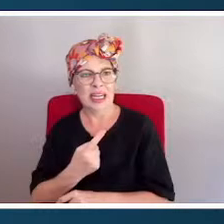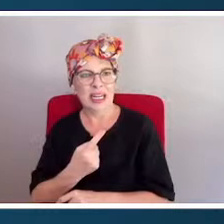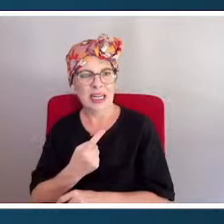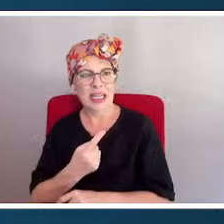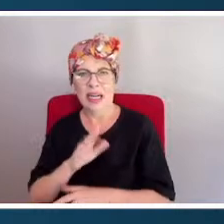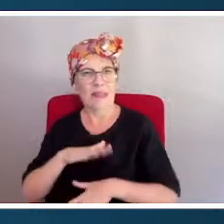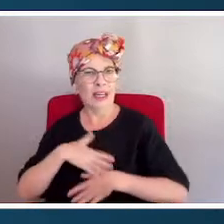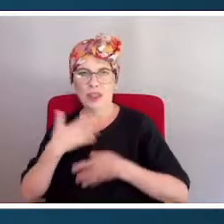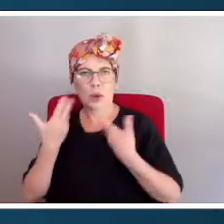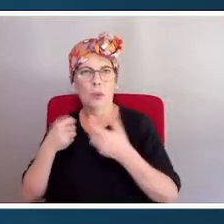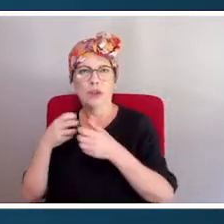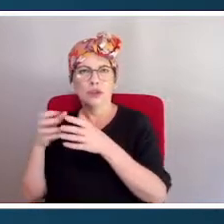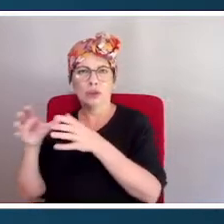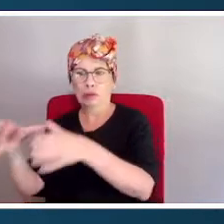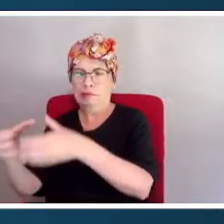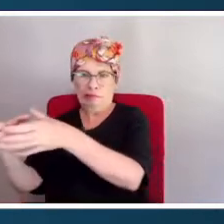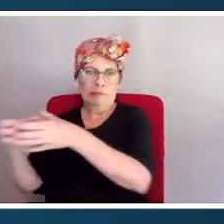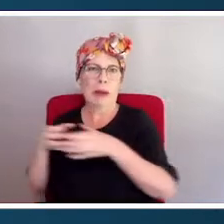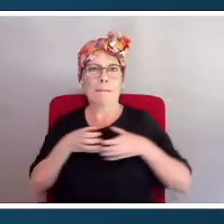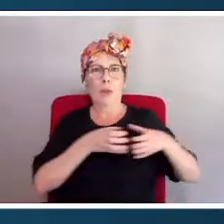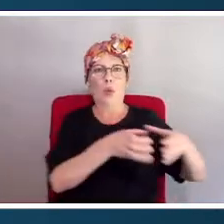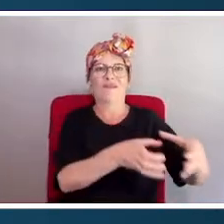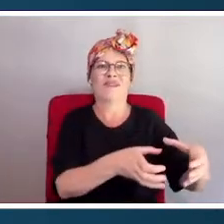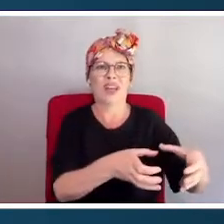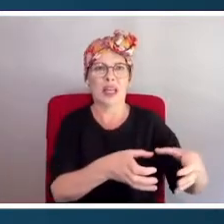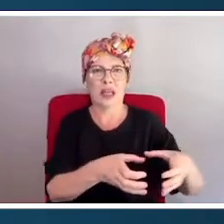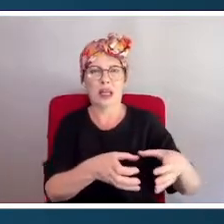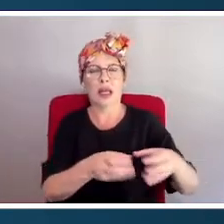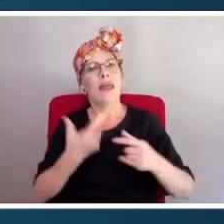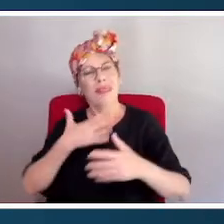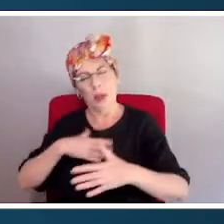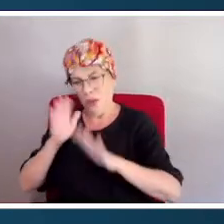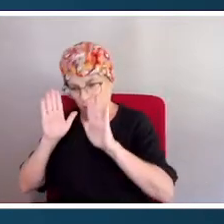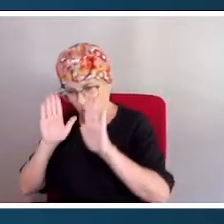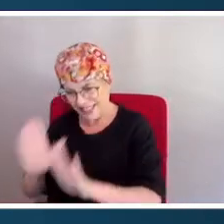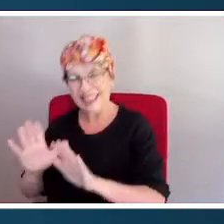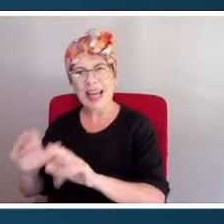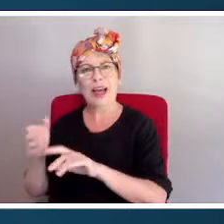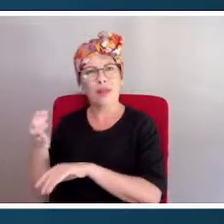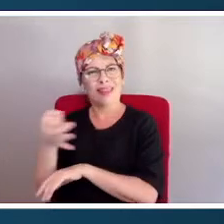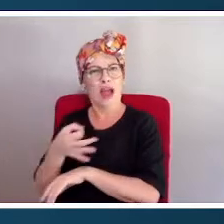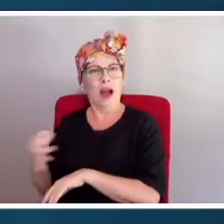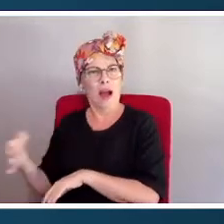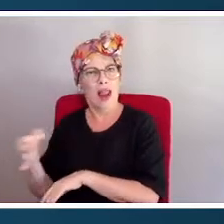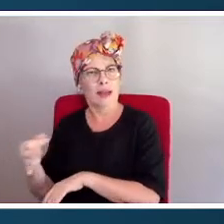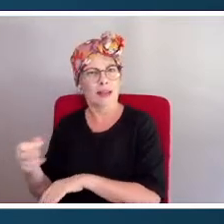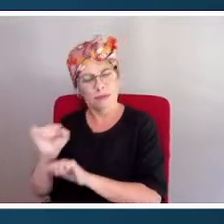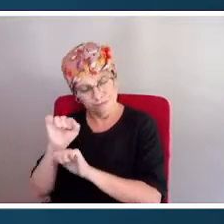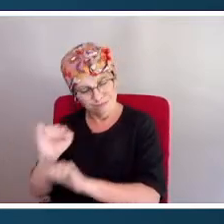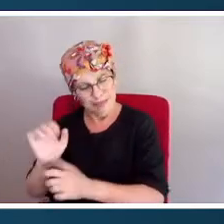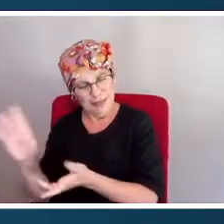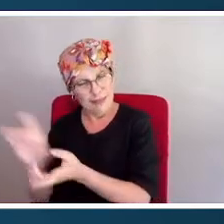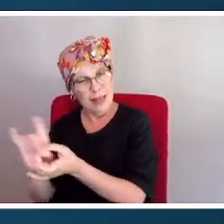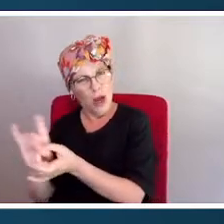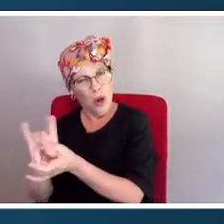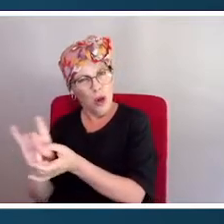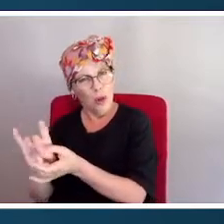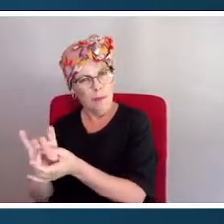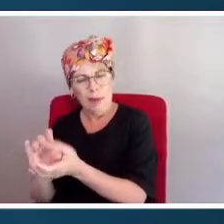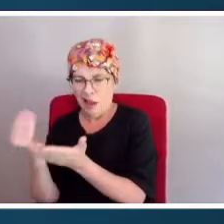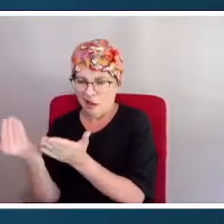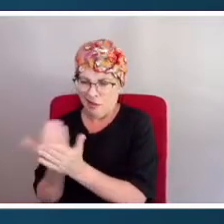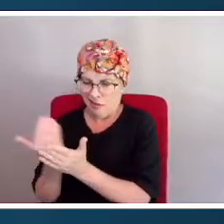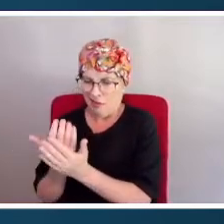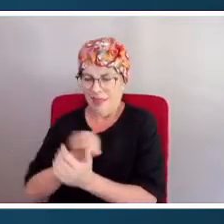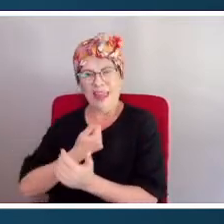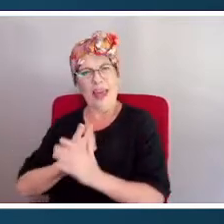relocated. They want to stay on their lands, in their countries, preserve their identities, pass